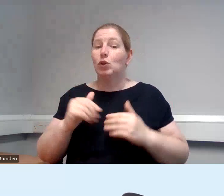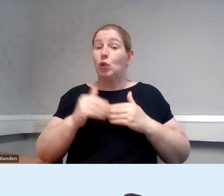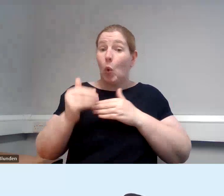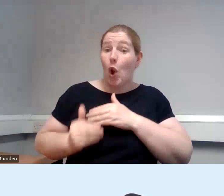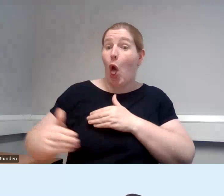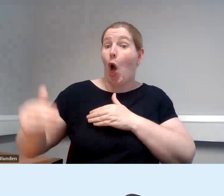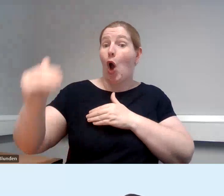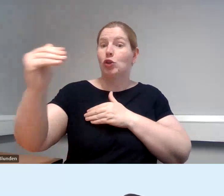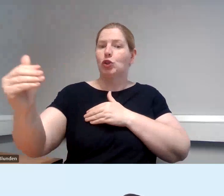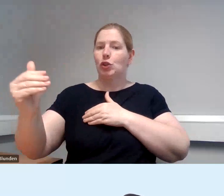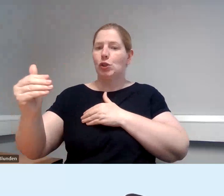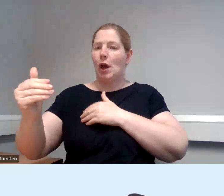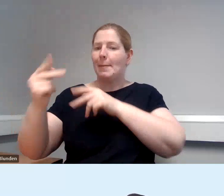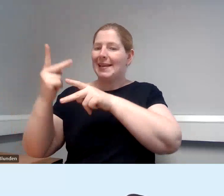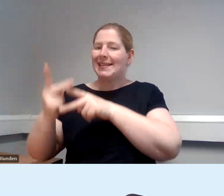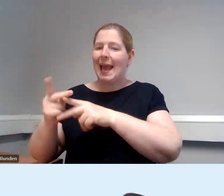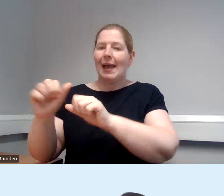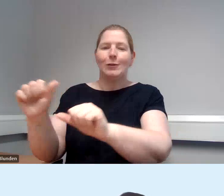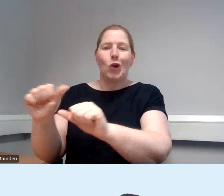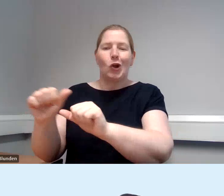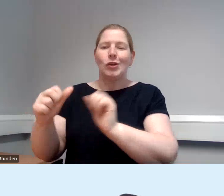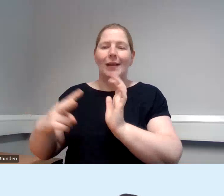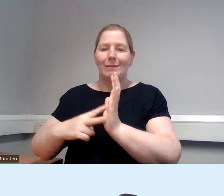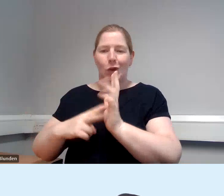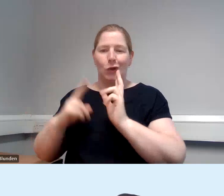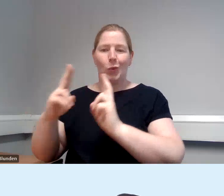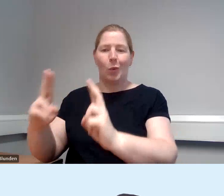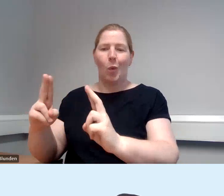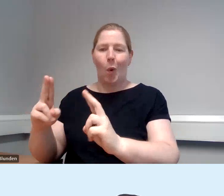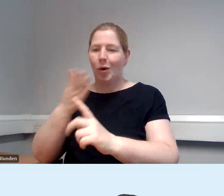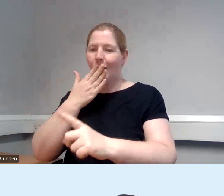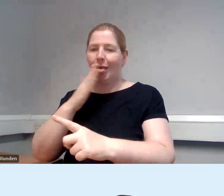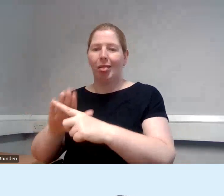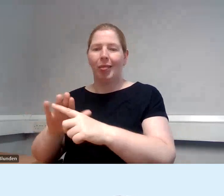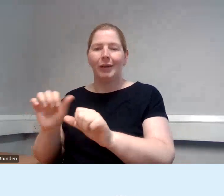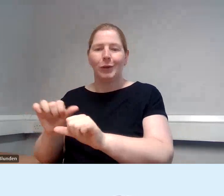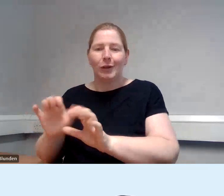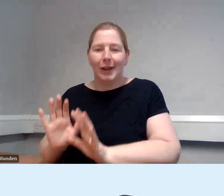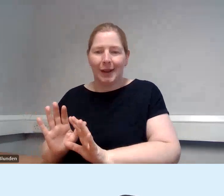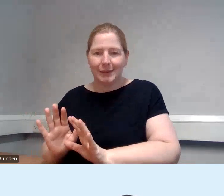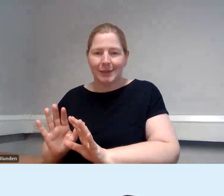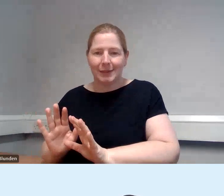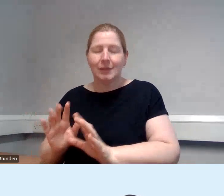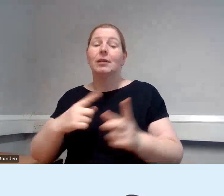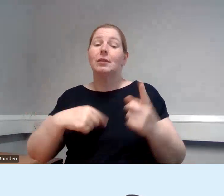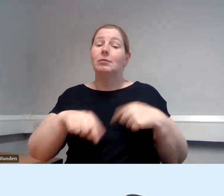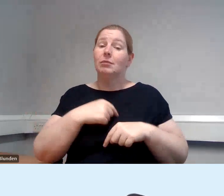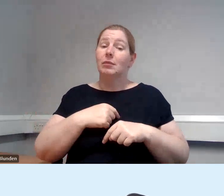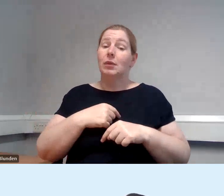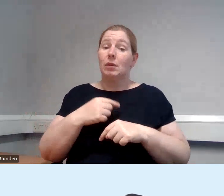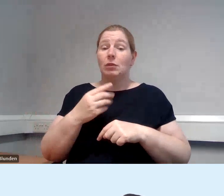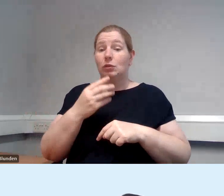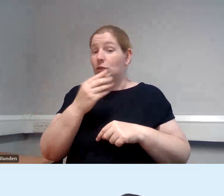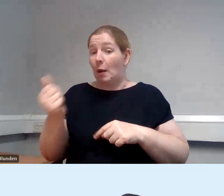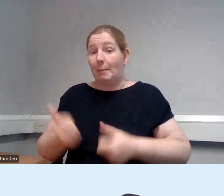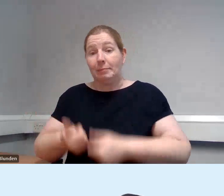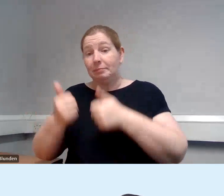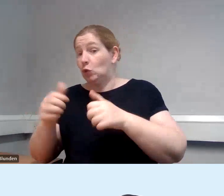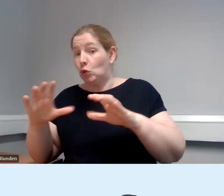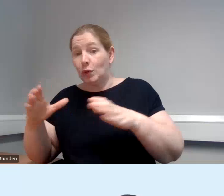and enduring care isn't quite where the virtual wards are at the moment. And those other great teams that you talk about getting care from